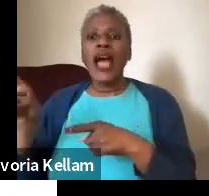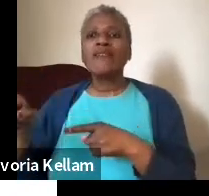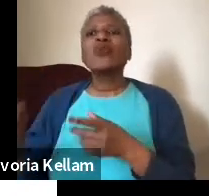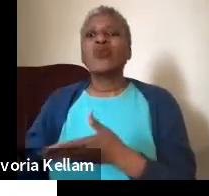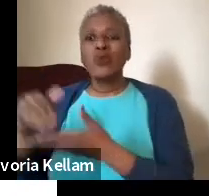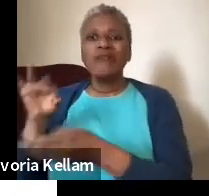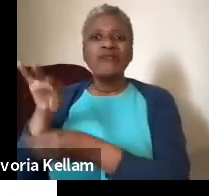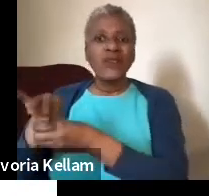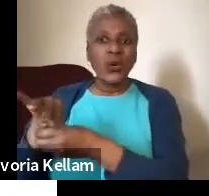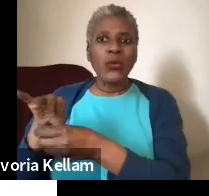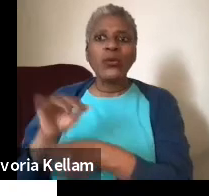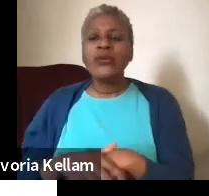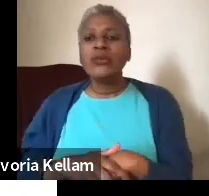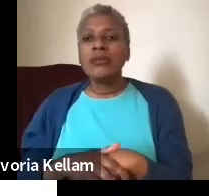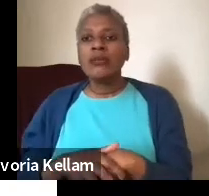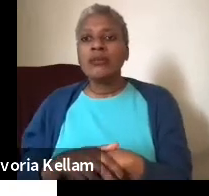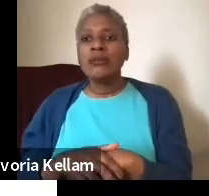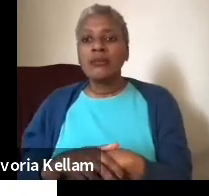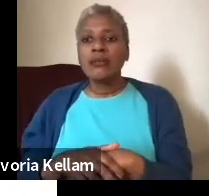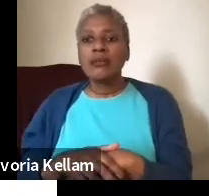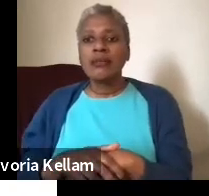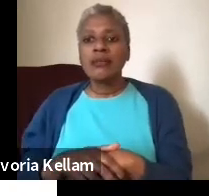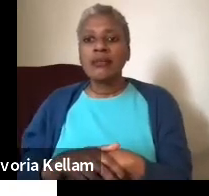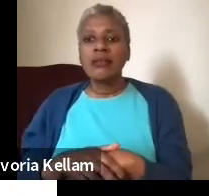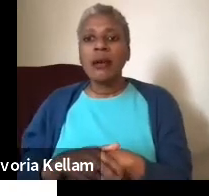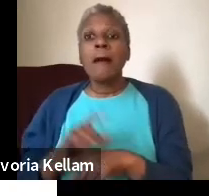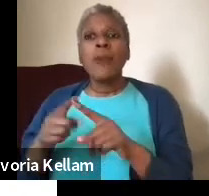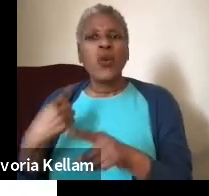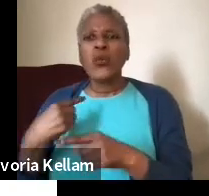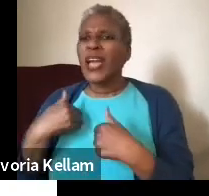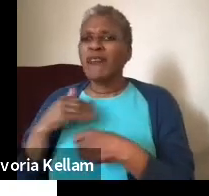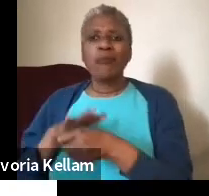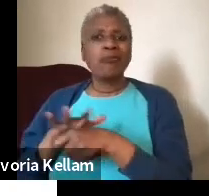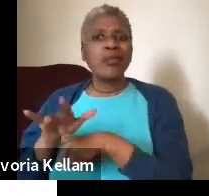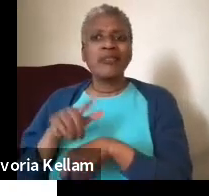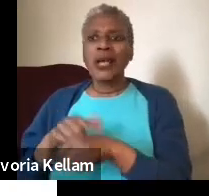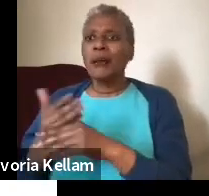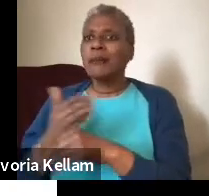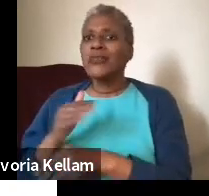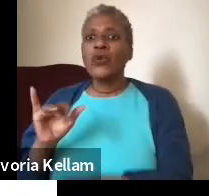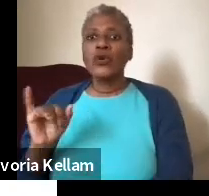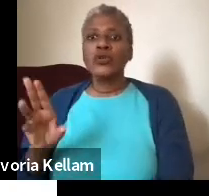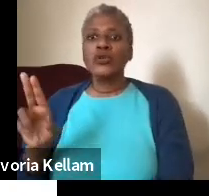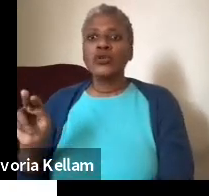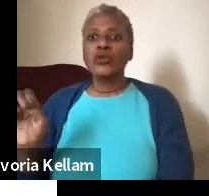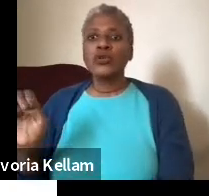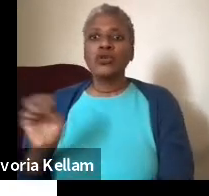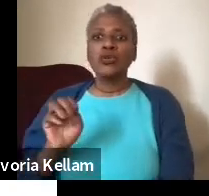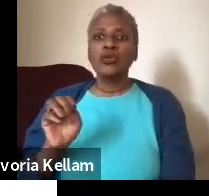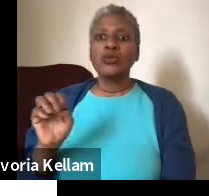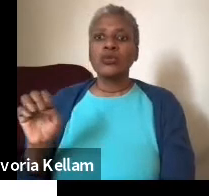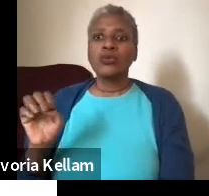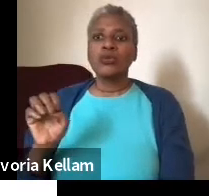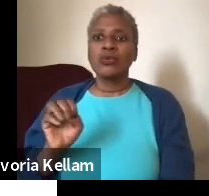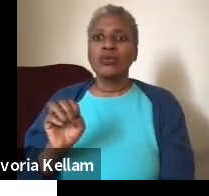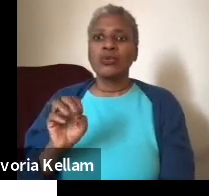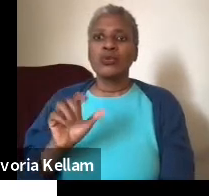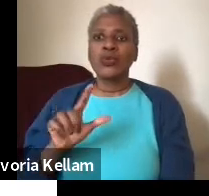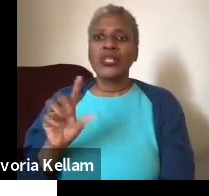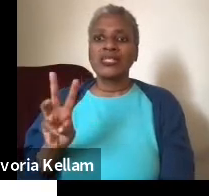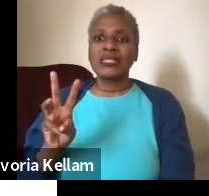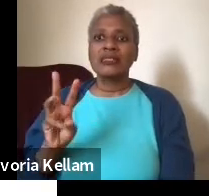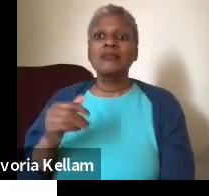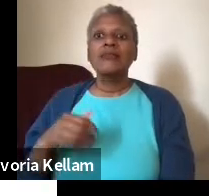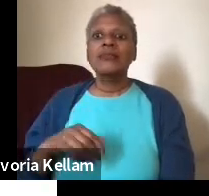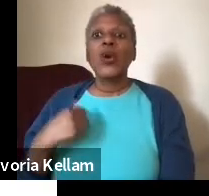time before June 26th, which is when we hold an orientation. Our new members are sworn in and they begin